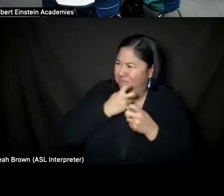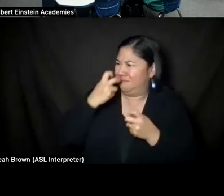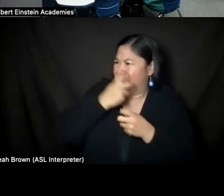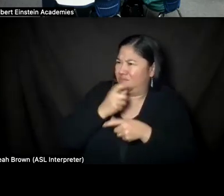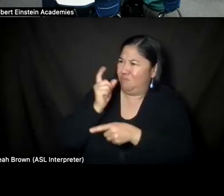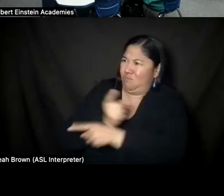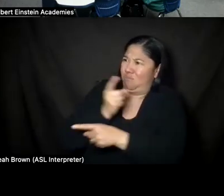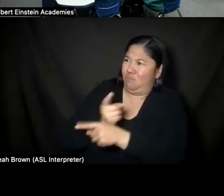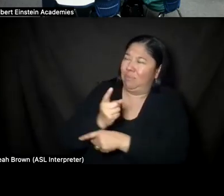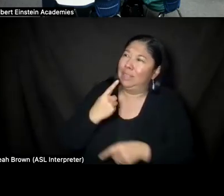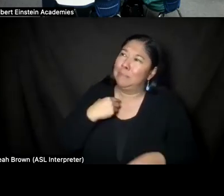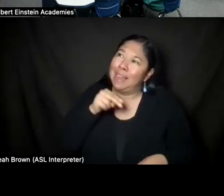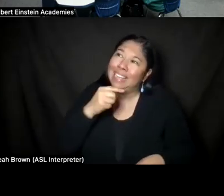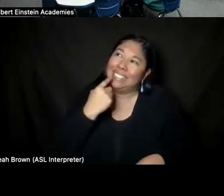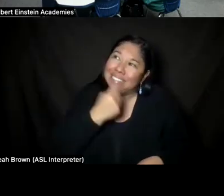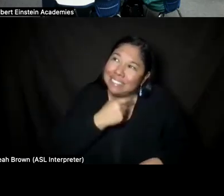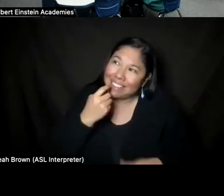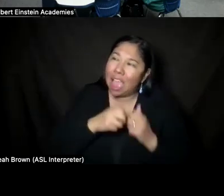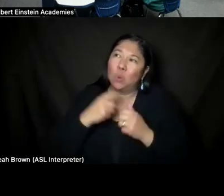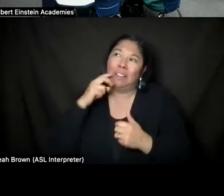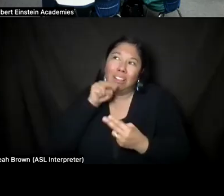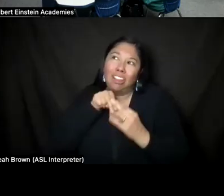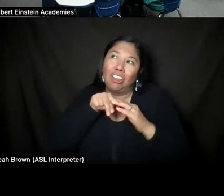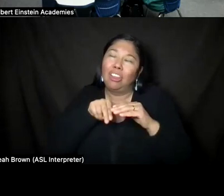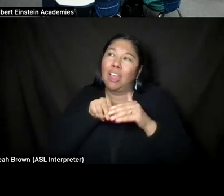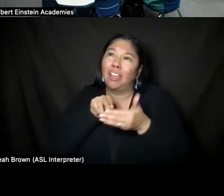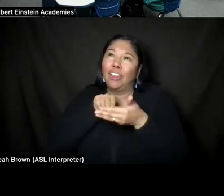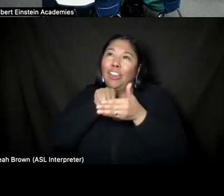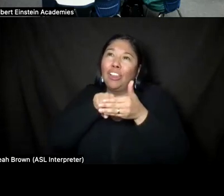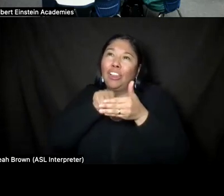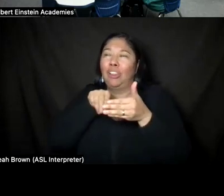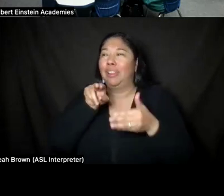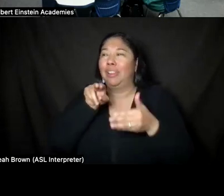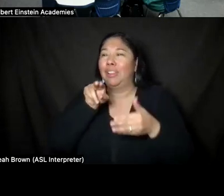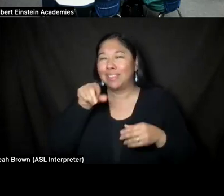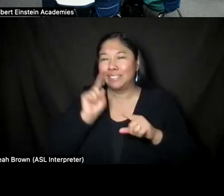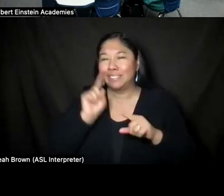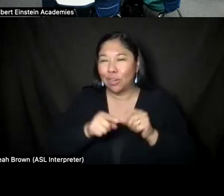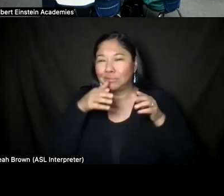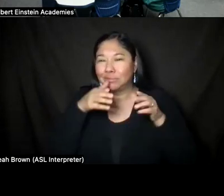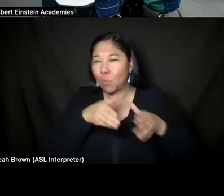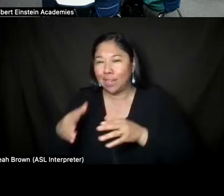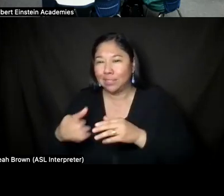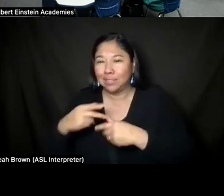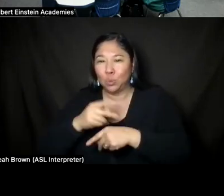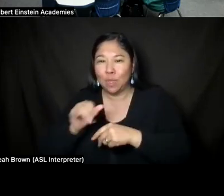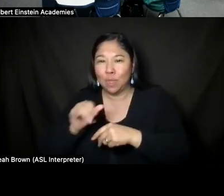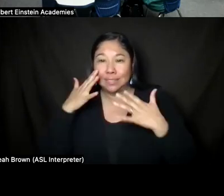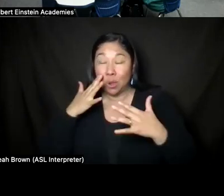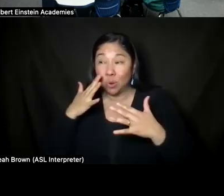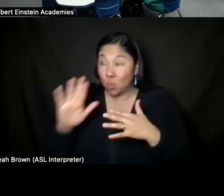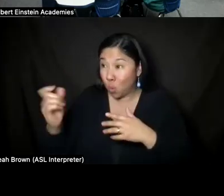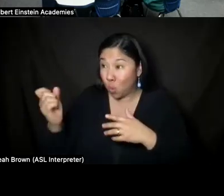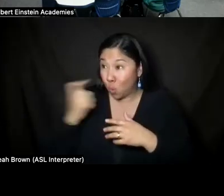and this is what you're doing, this is what it sounds like. So you have to kind of help them with that part too. Did that answer your question? Yeah, thank you.